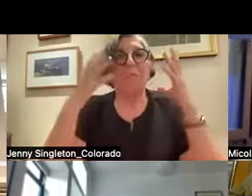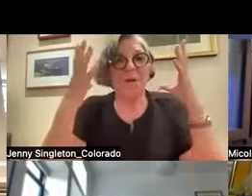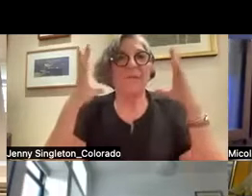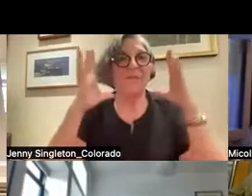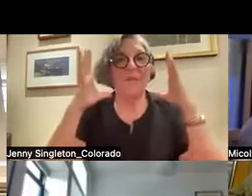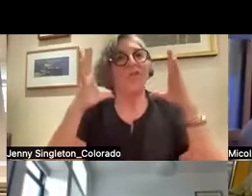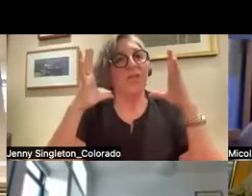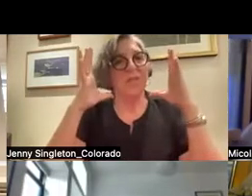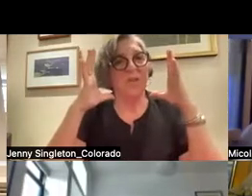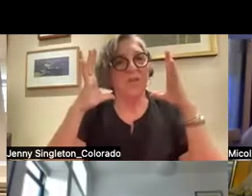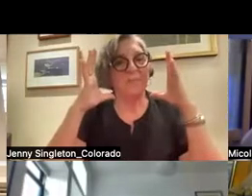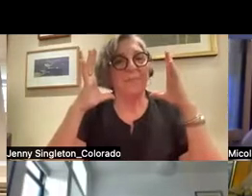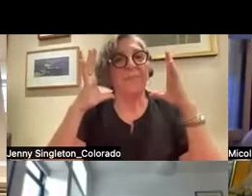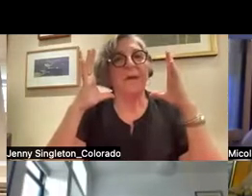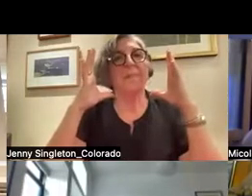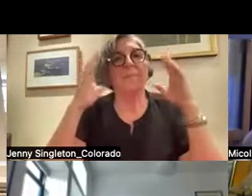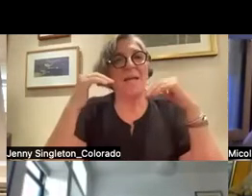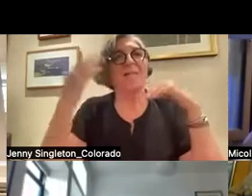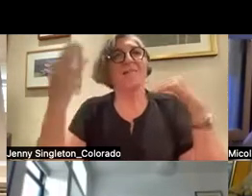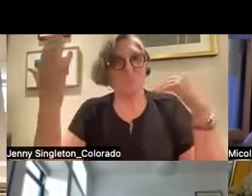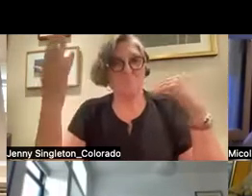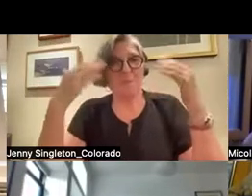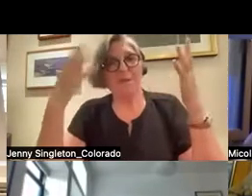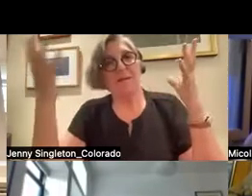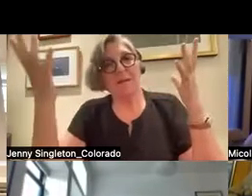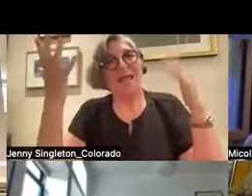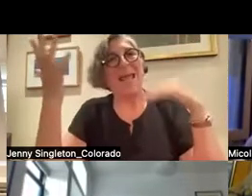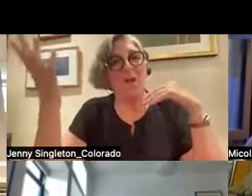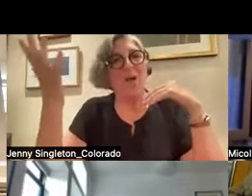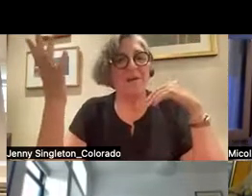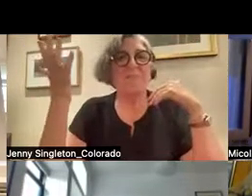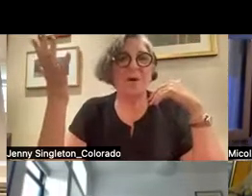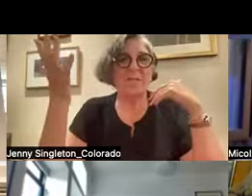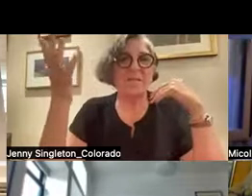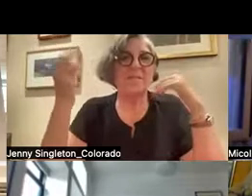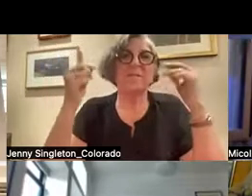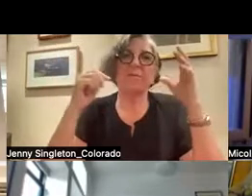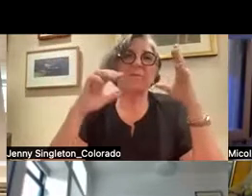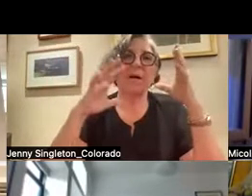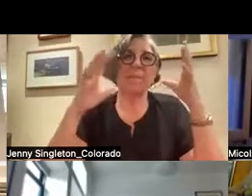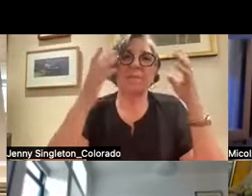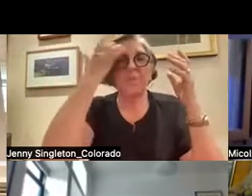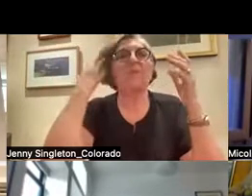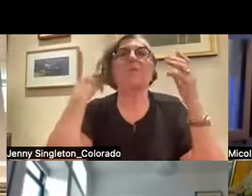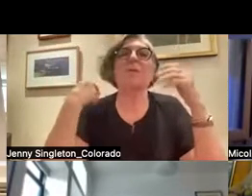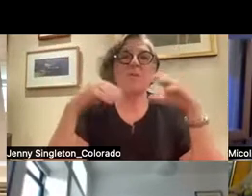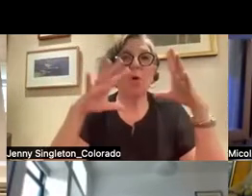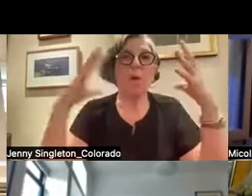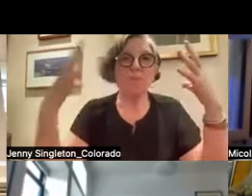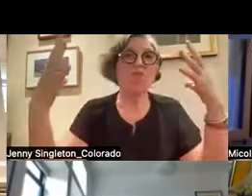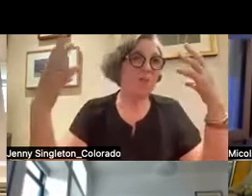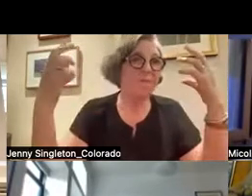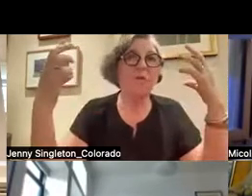so part of it is facial expression as an analog of prosody. So so you can